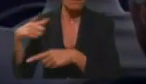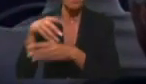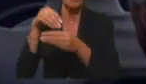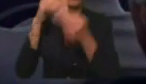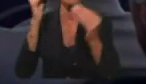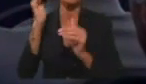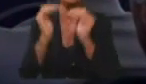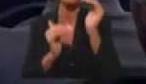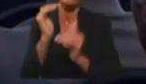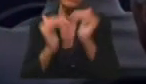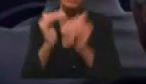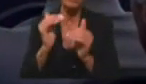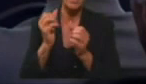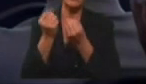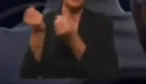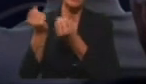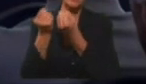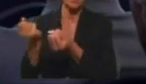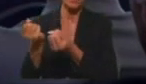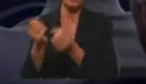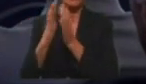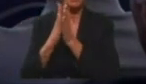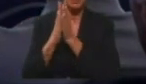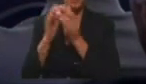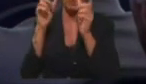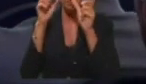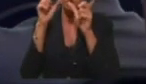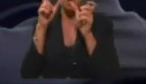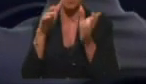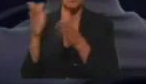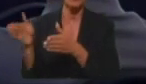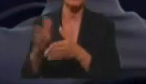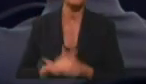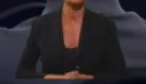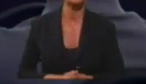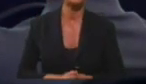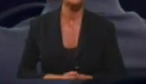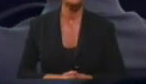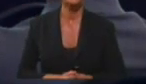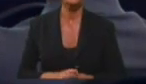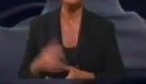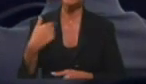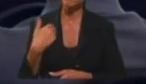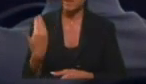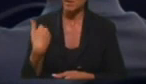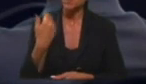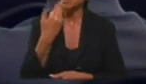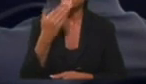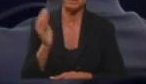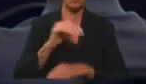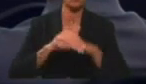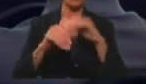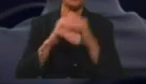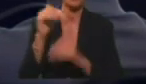health. Next slide. So I was a happy child, despite growing up car dependent. I did have a